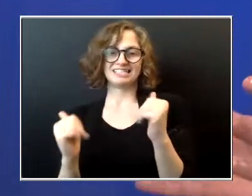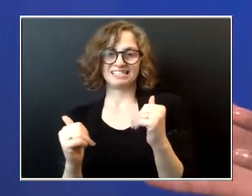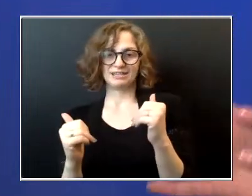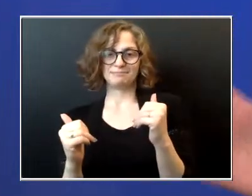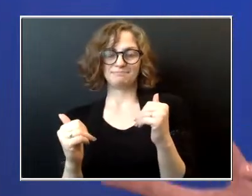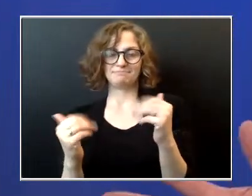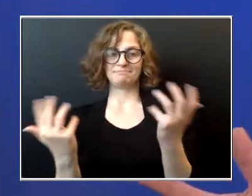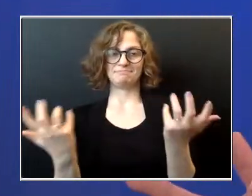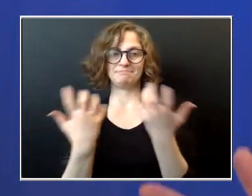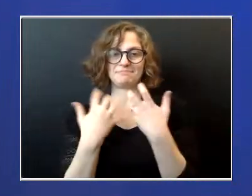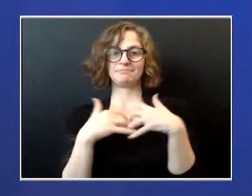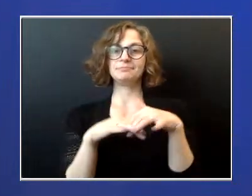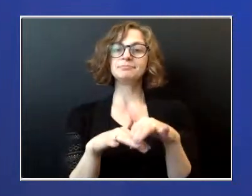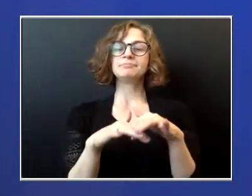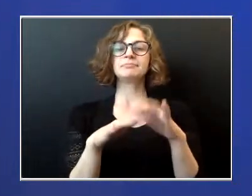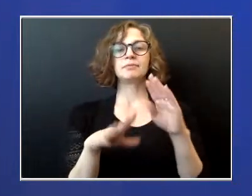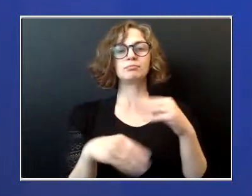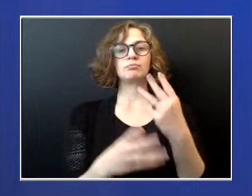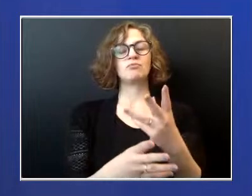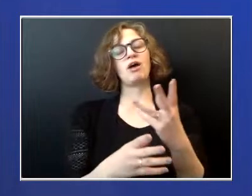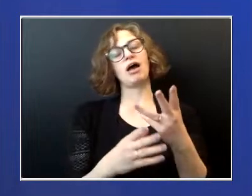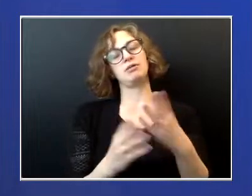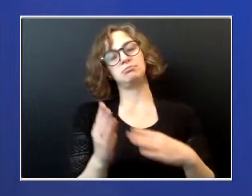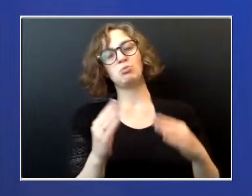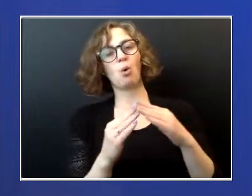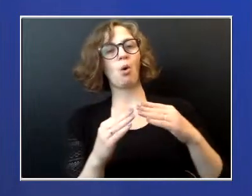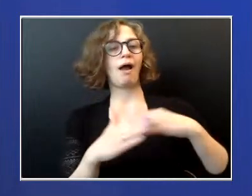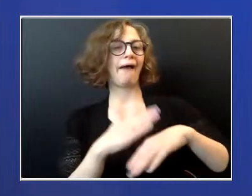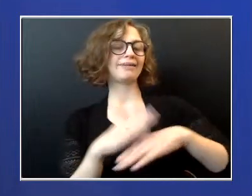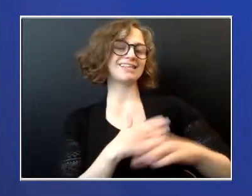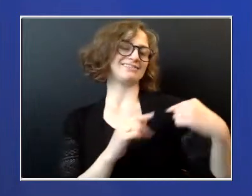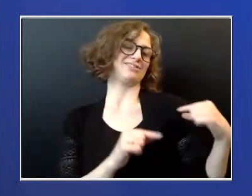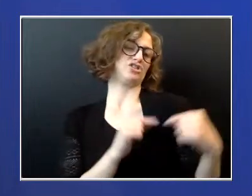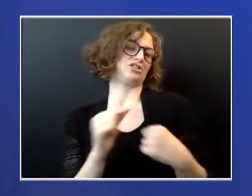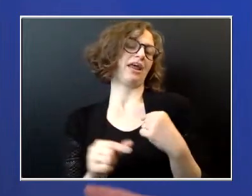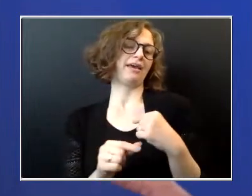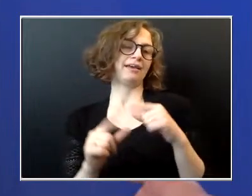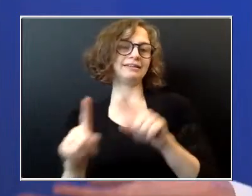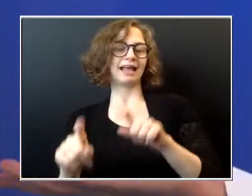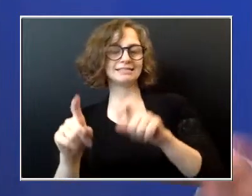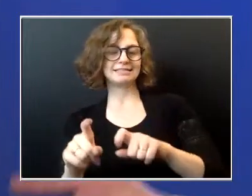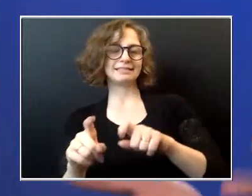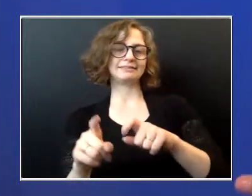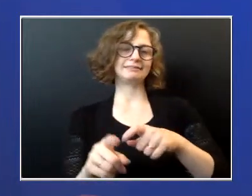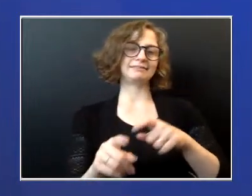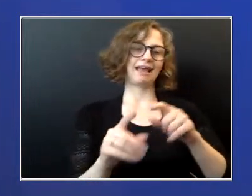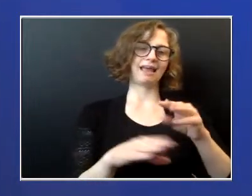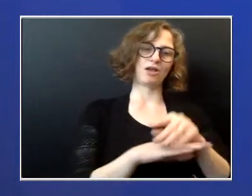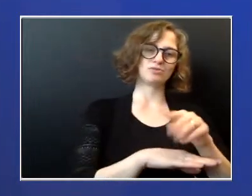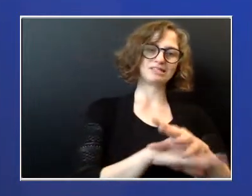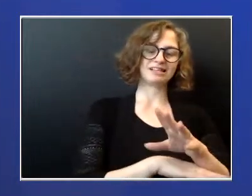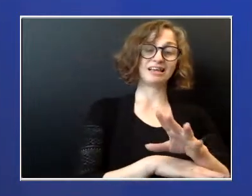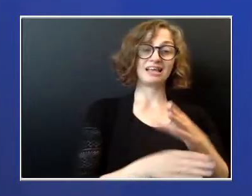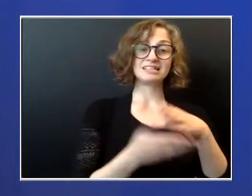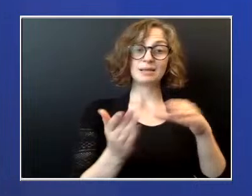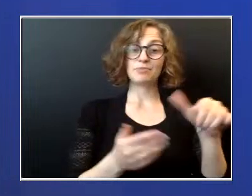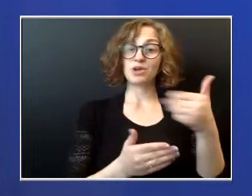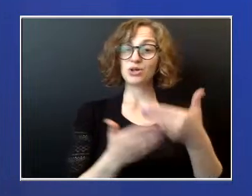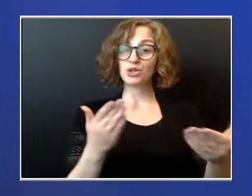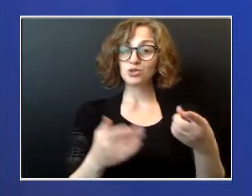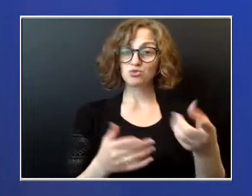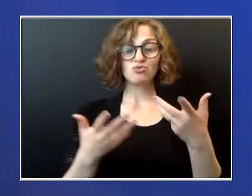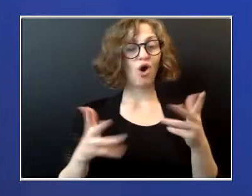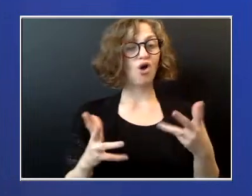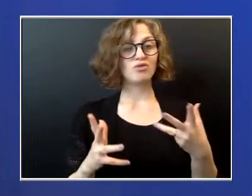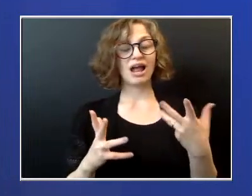and increase access to genetic testing and counseling. And some of the other things which you've already showcased in the show are things